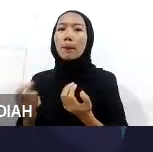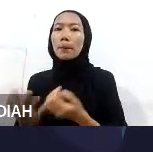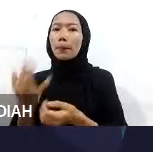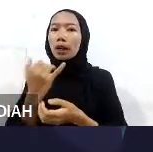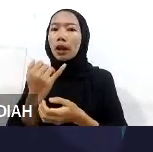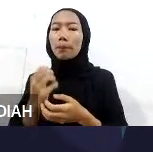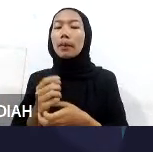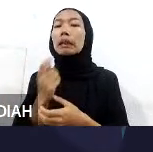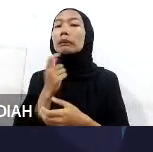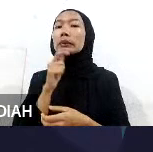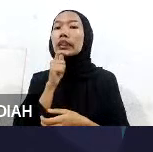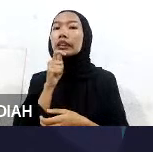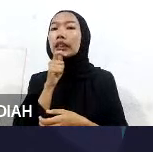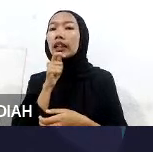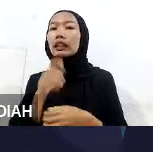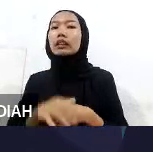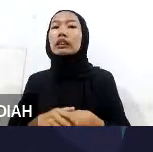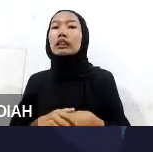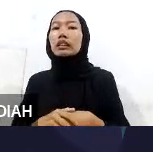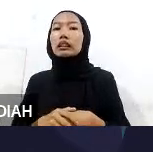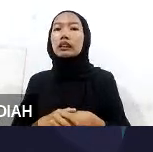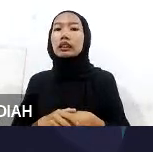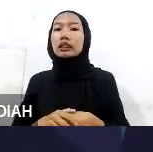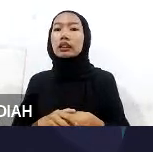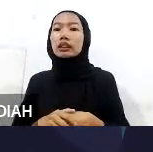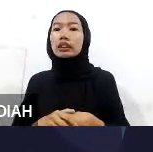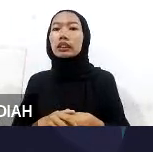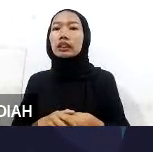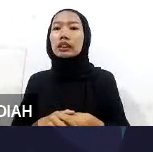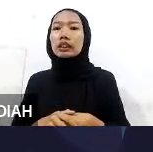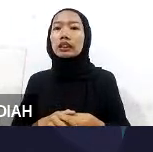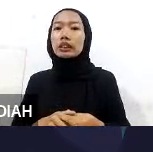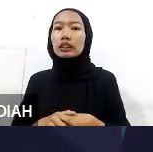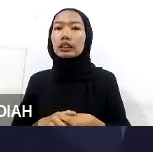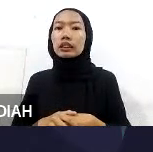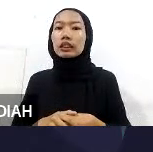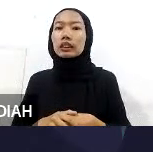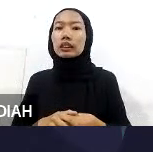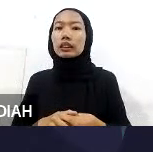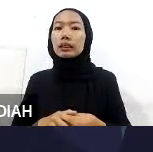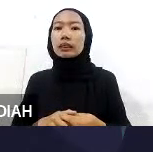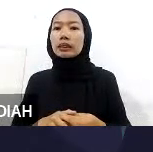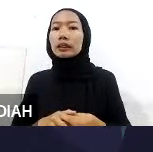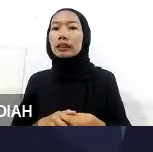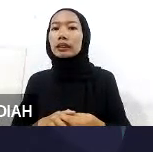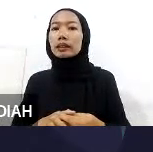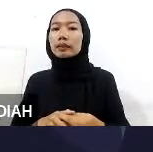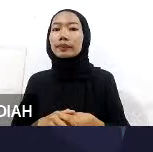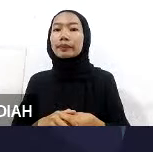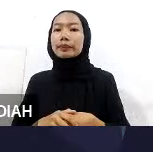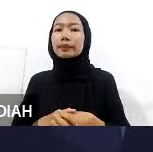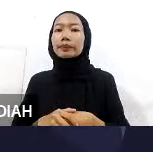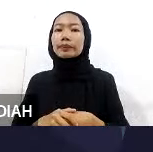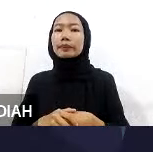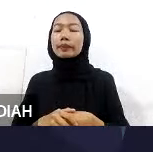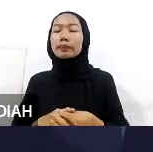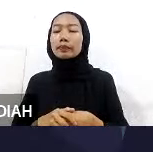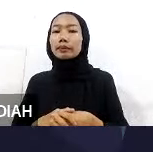you access it? Who accesses it? All of these are gradually being resolved.